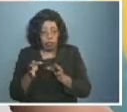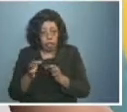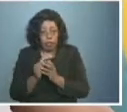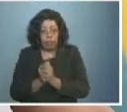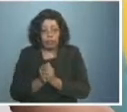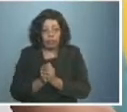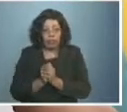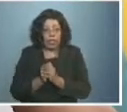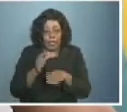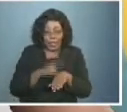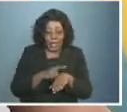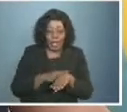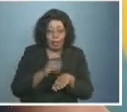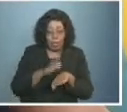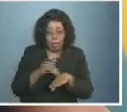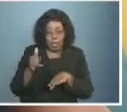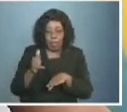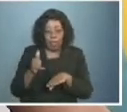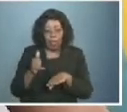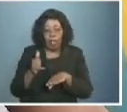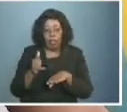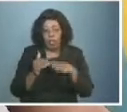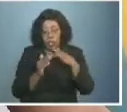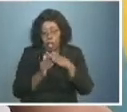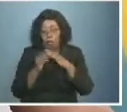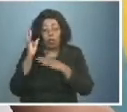At the time he called in the chief witness, Mr. Ash,